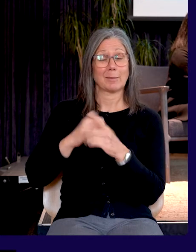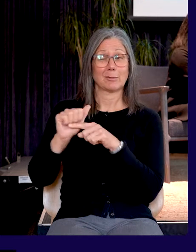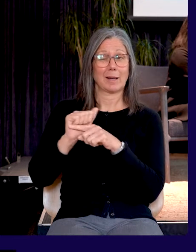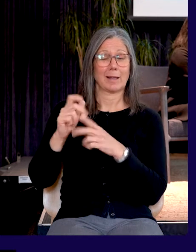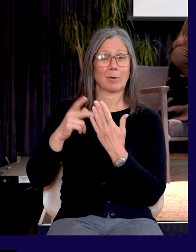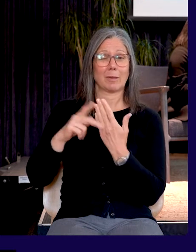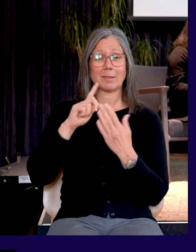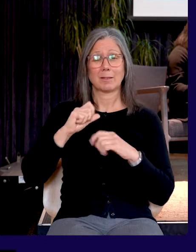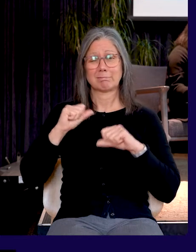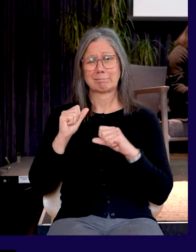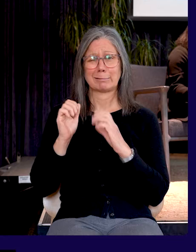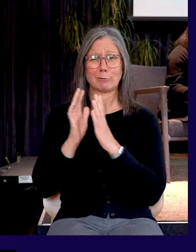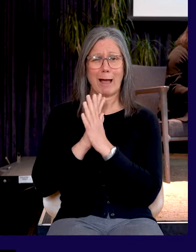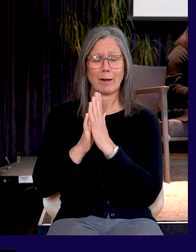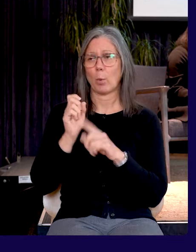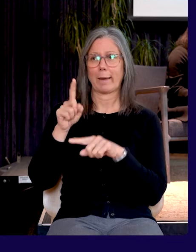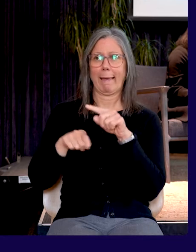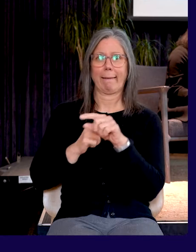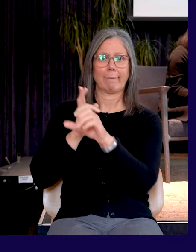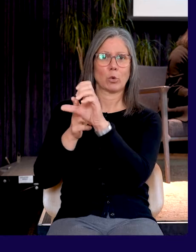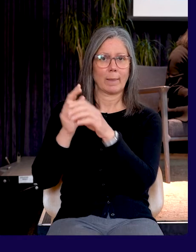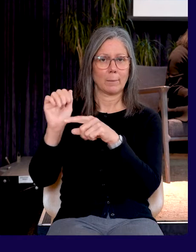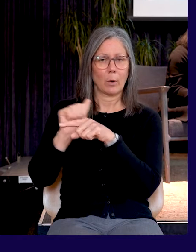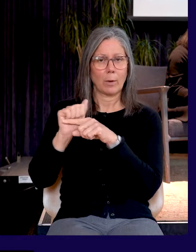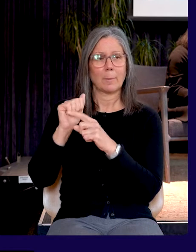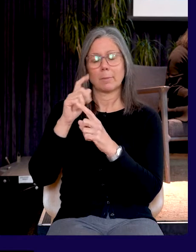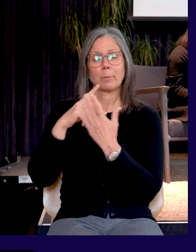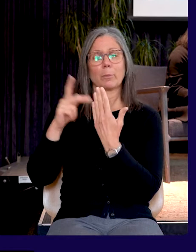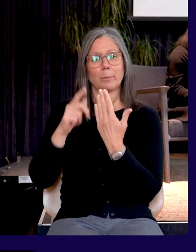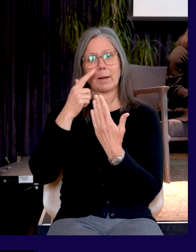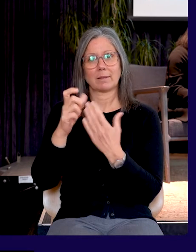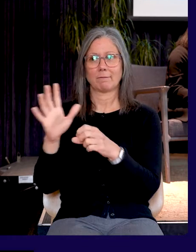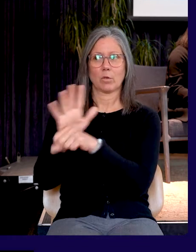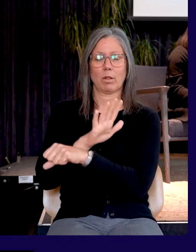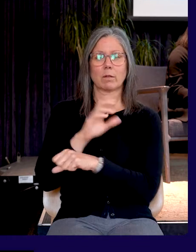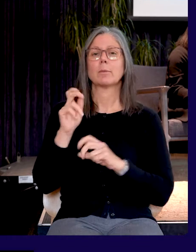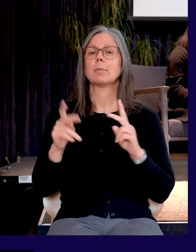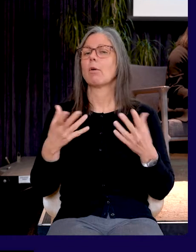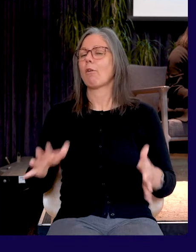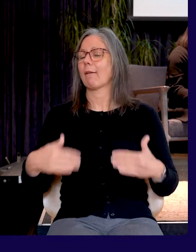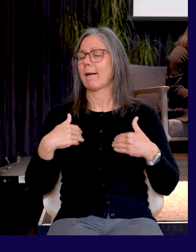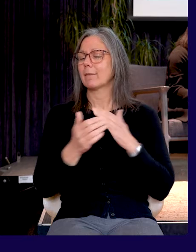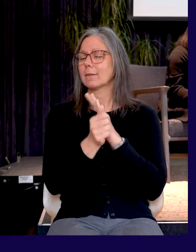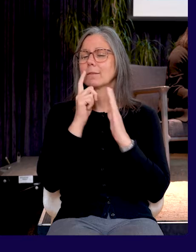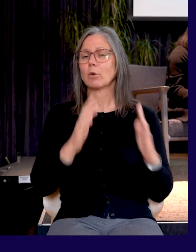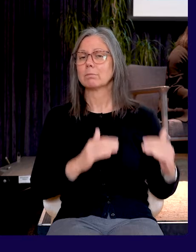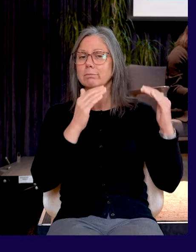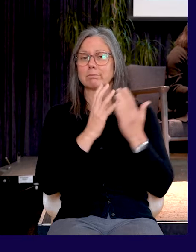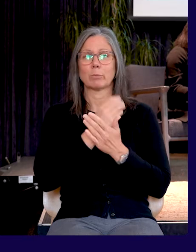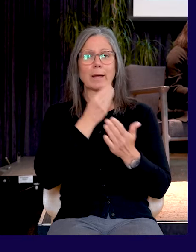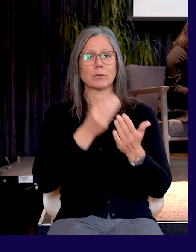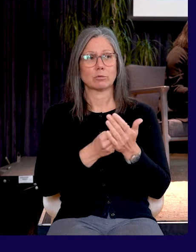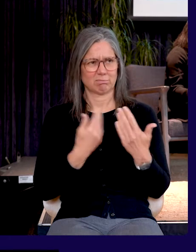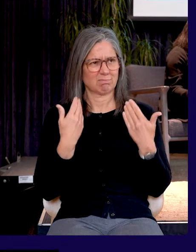crowded, or they can't get into them, which is a barrier. So this would be one way, is, to allow the people who have the skills right now for those high wage jobs to go. I